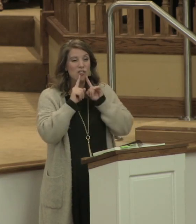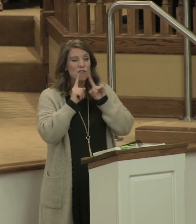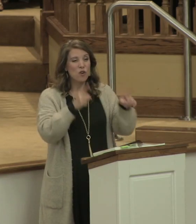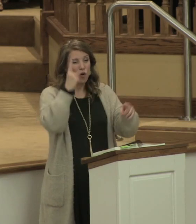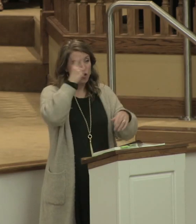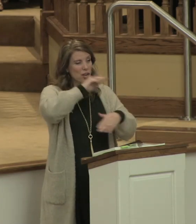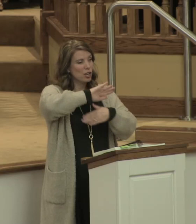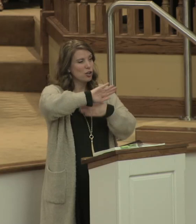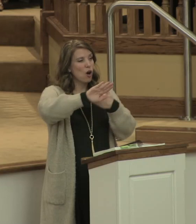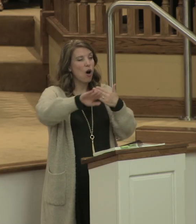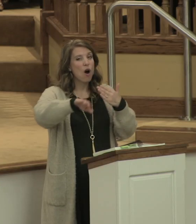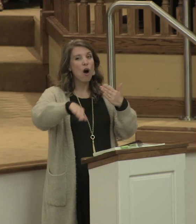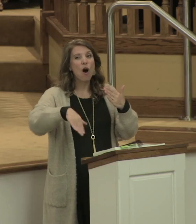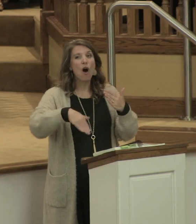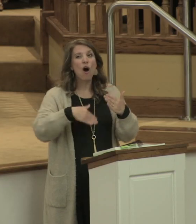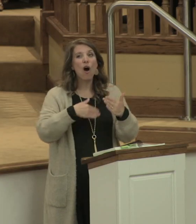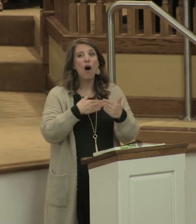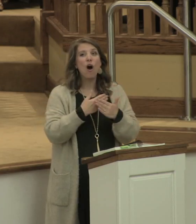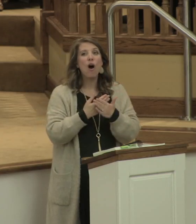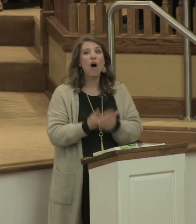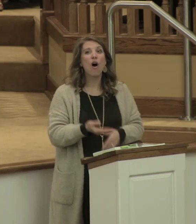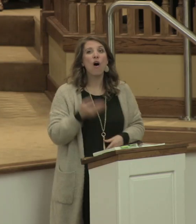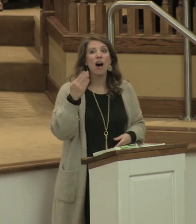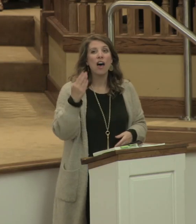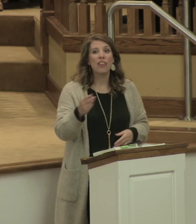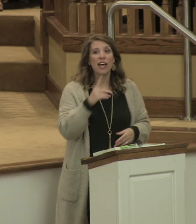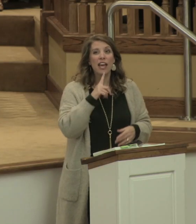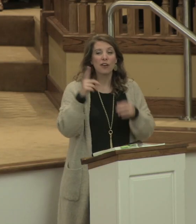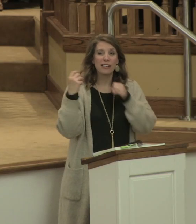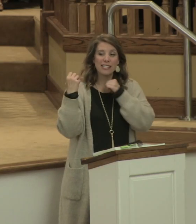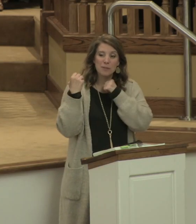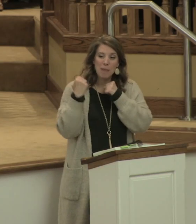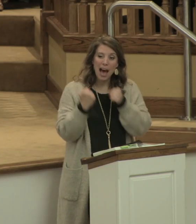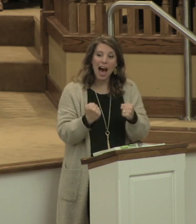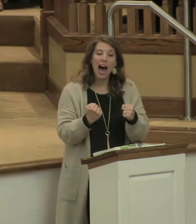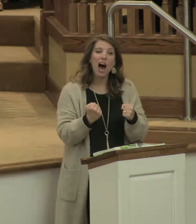answer for it all.